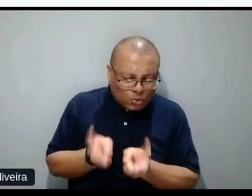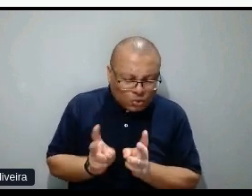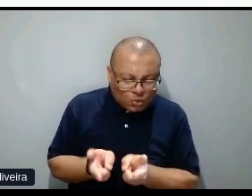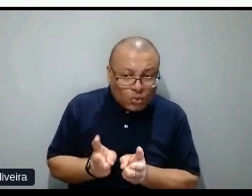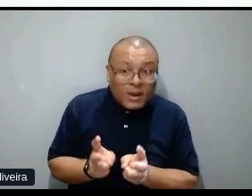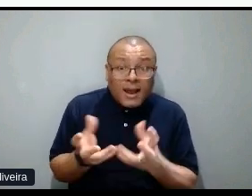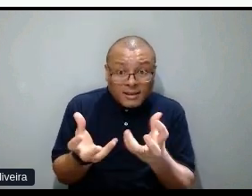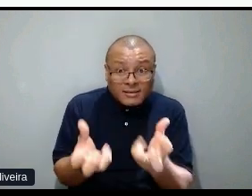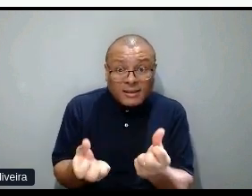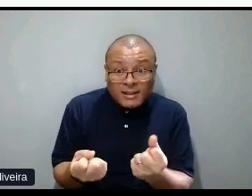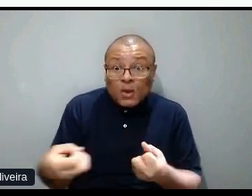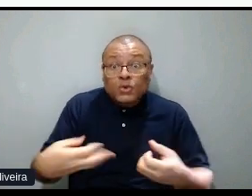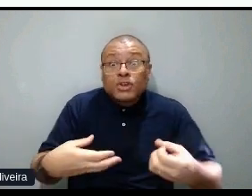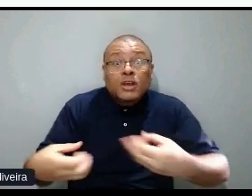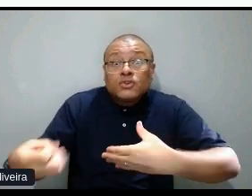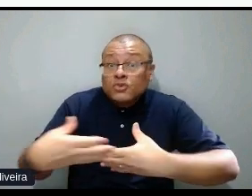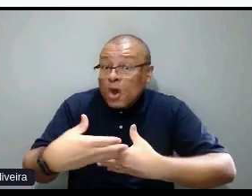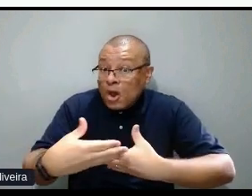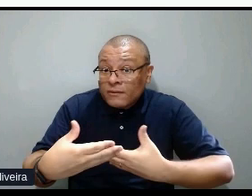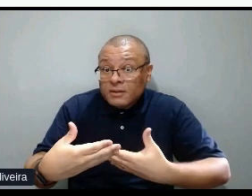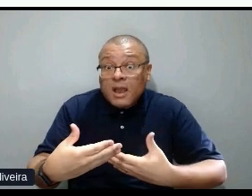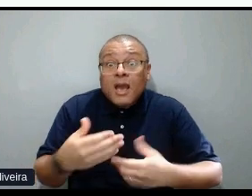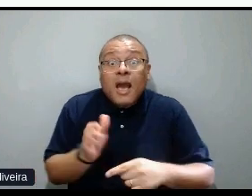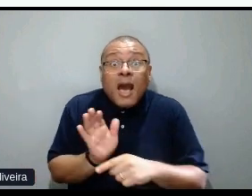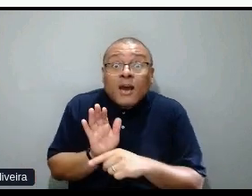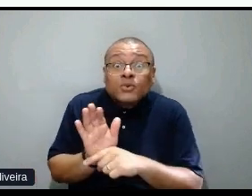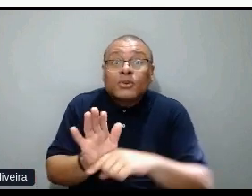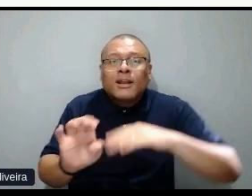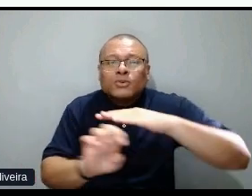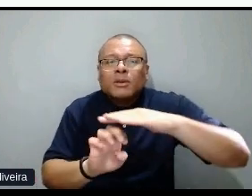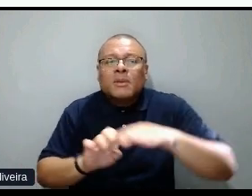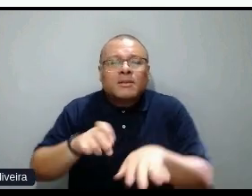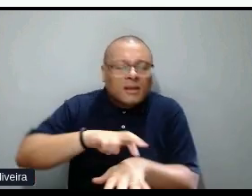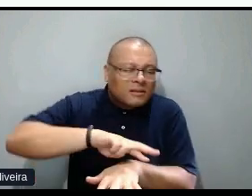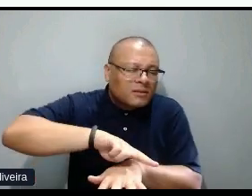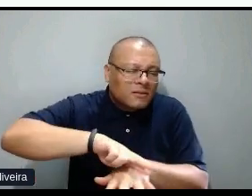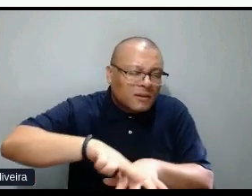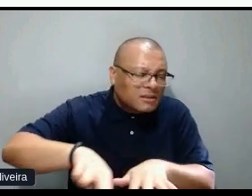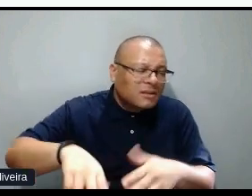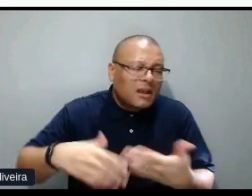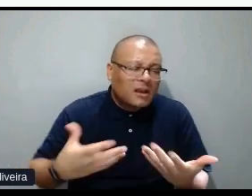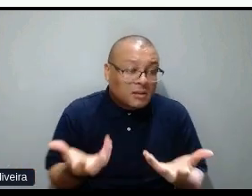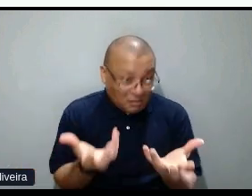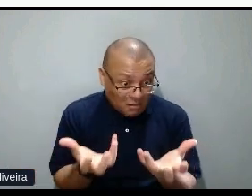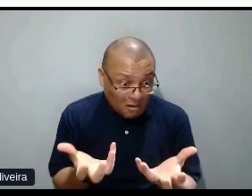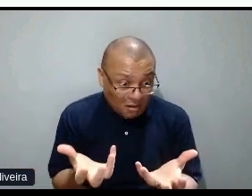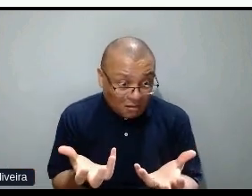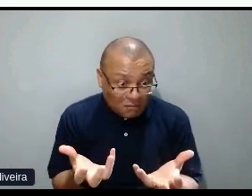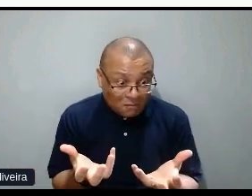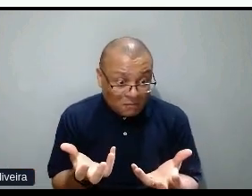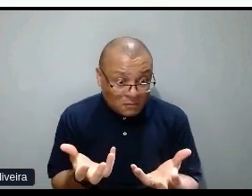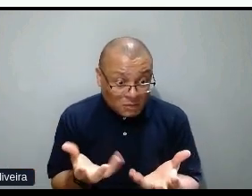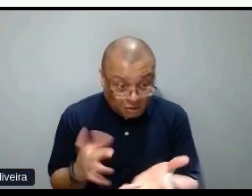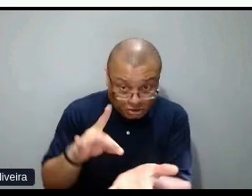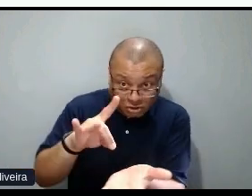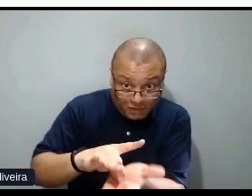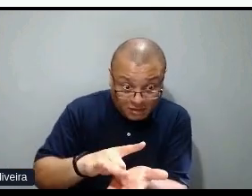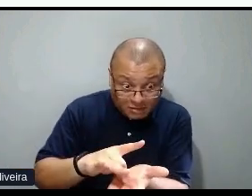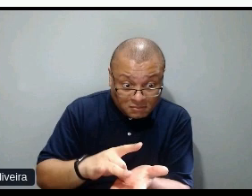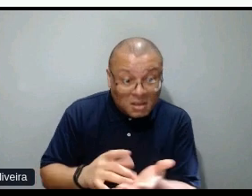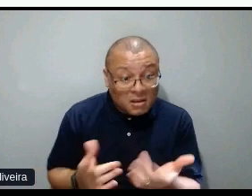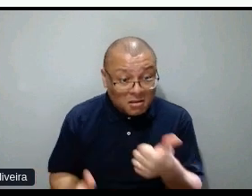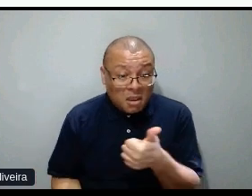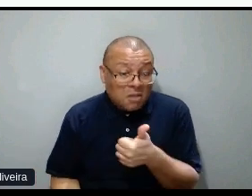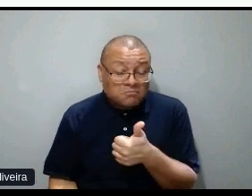now. If we want to have a diverse organization, and if we say, yeah,